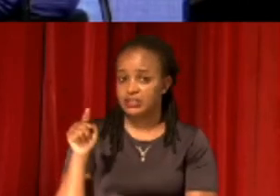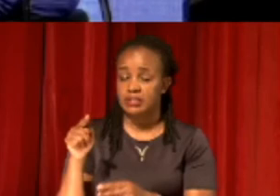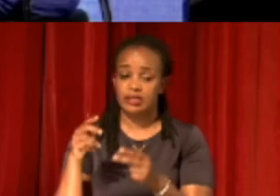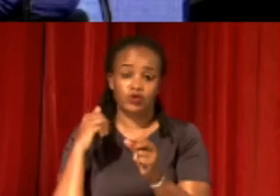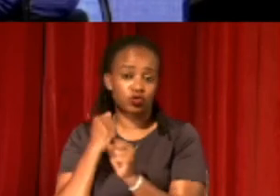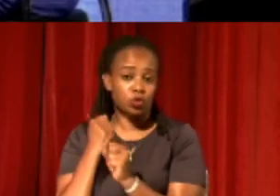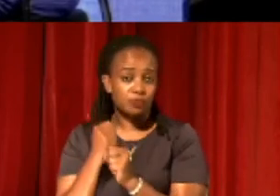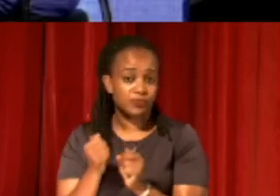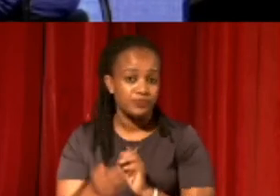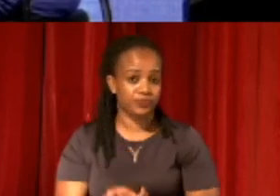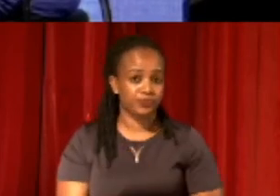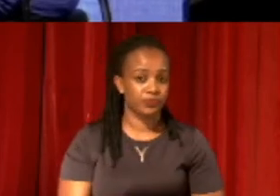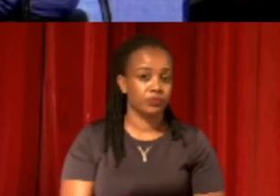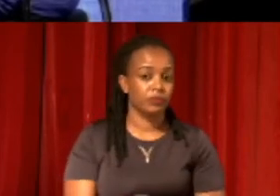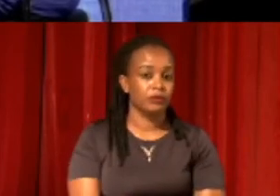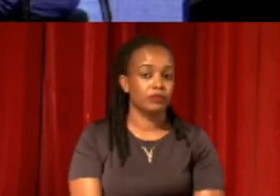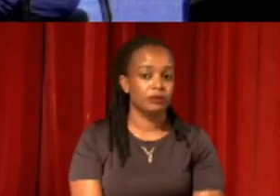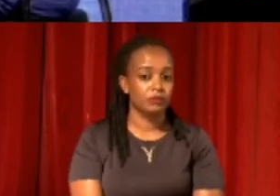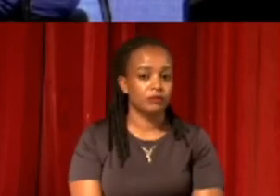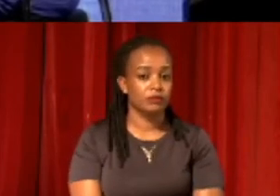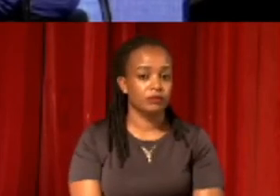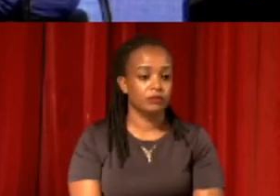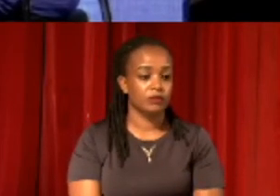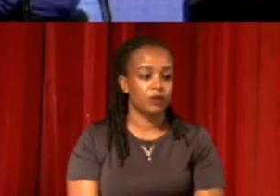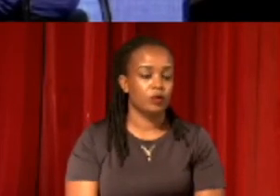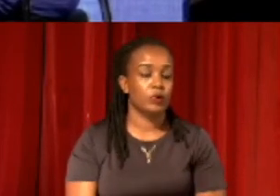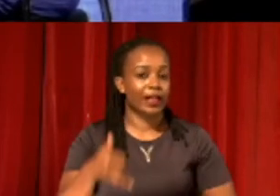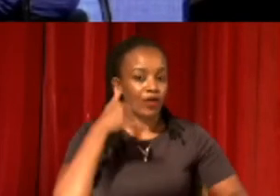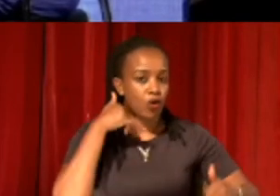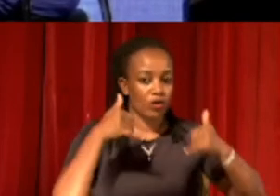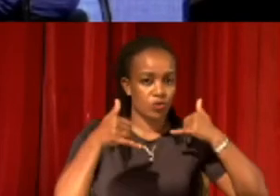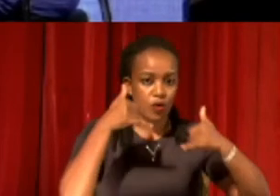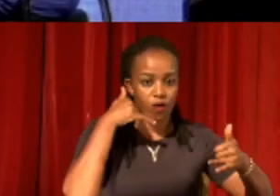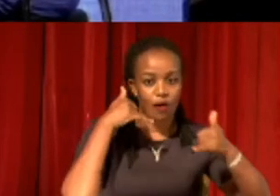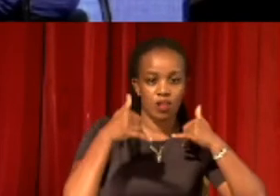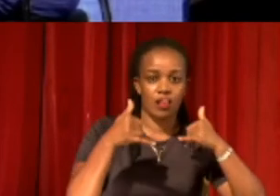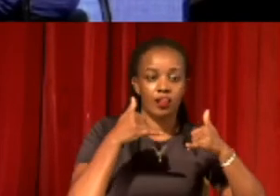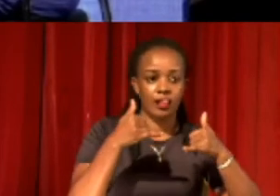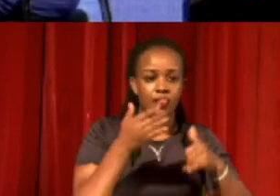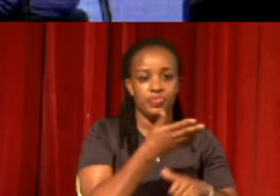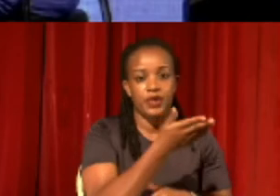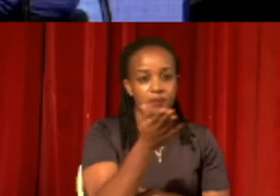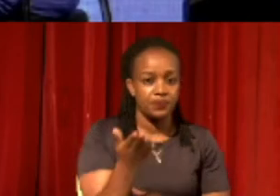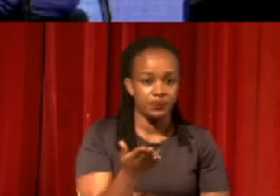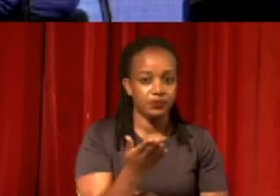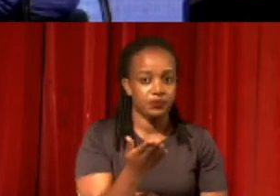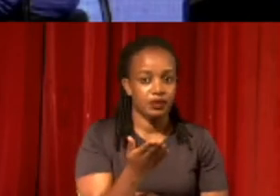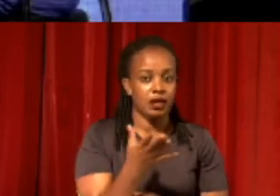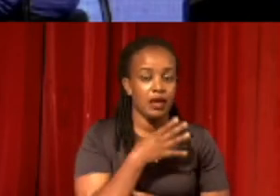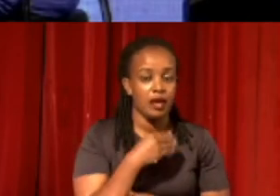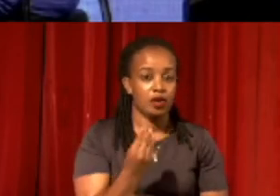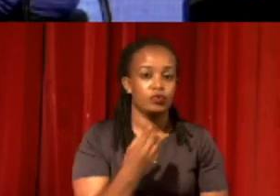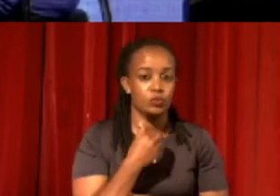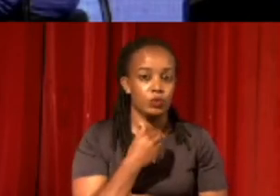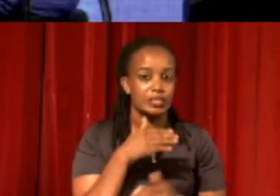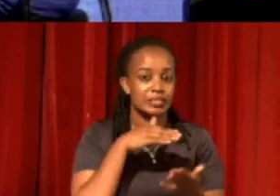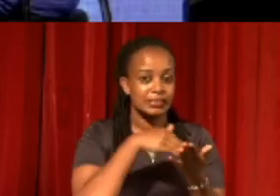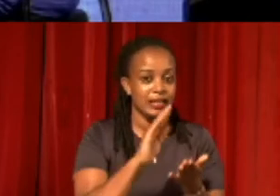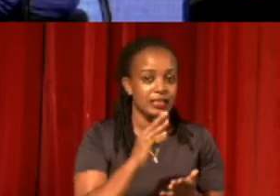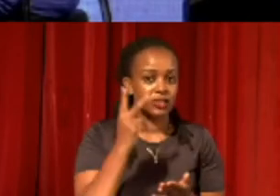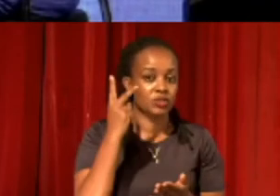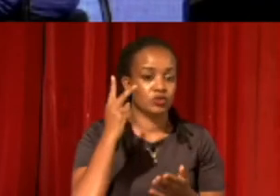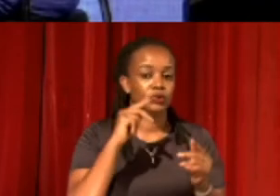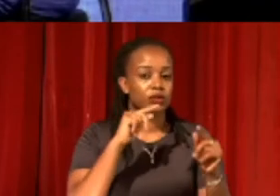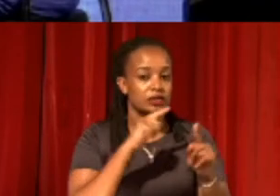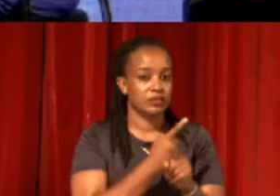program? We'll do send a call out, and we'll send the call out in two different ways. We'll send a general call